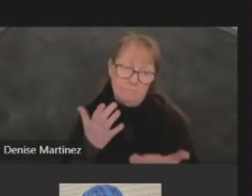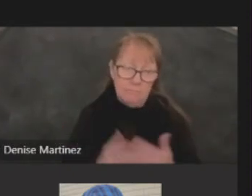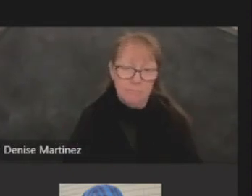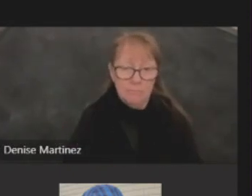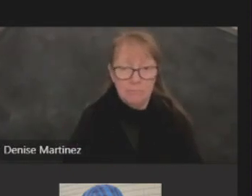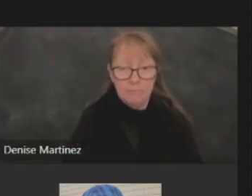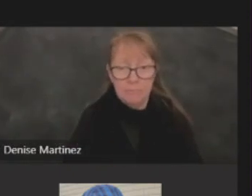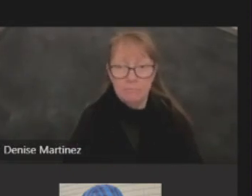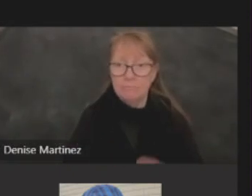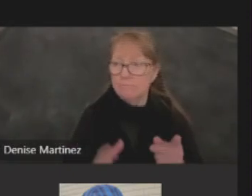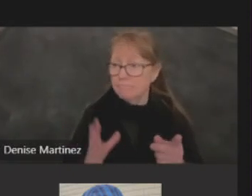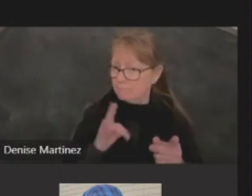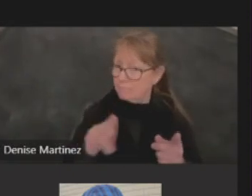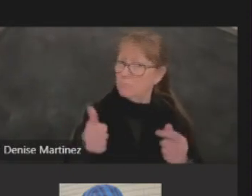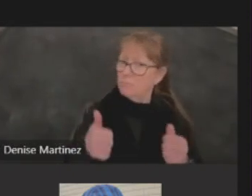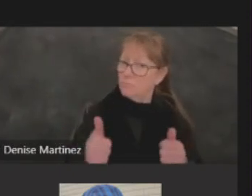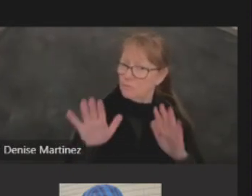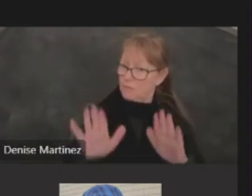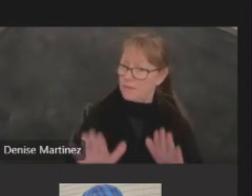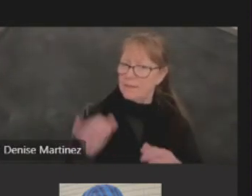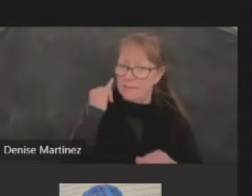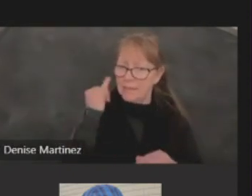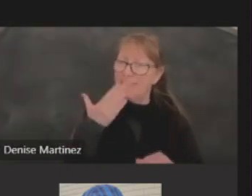That's a great idea. Thank you, Colleen.